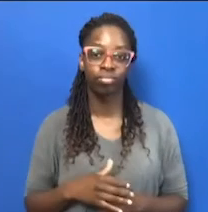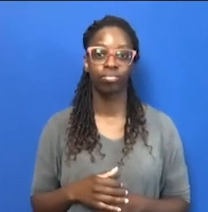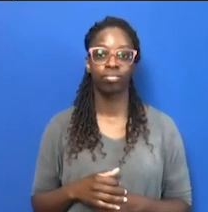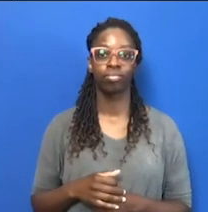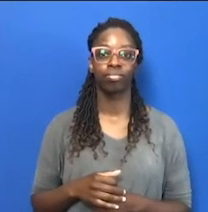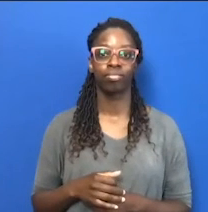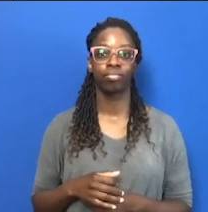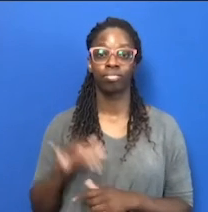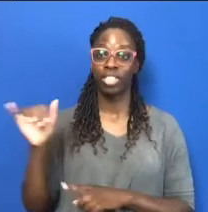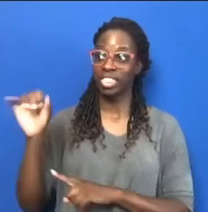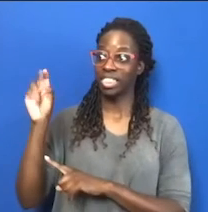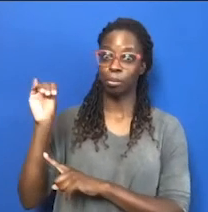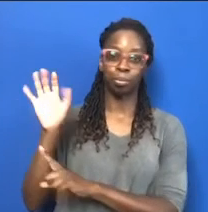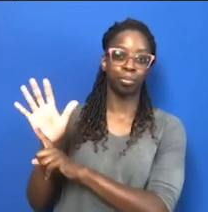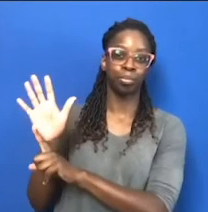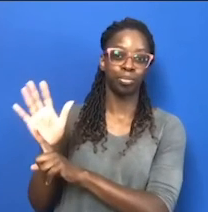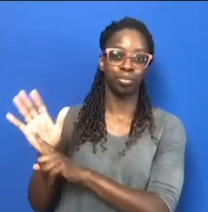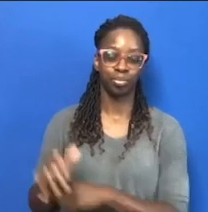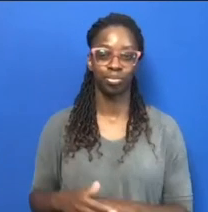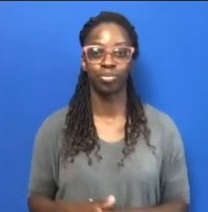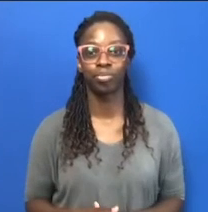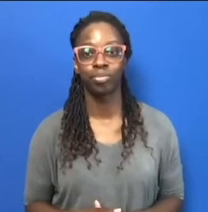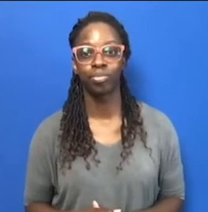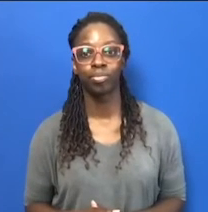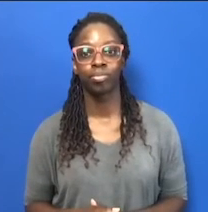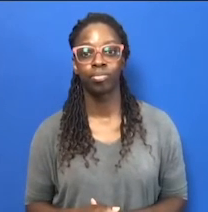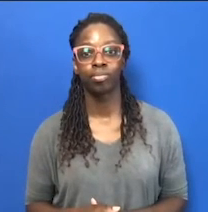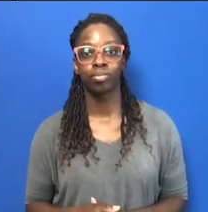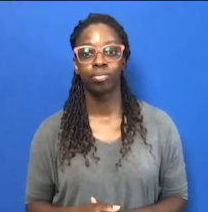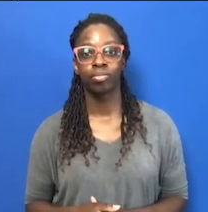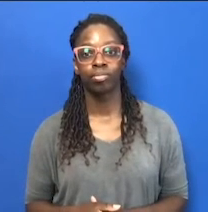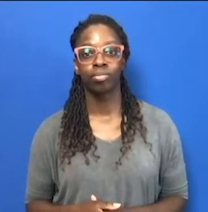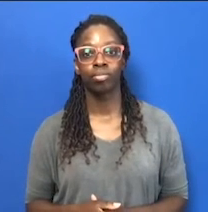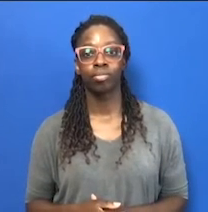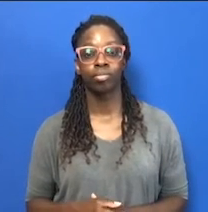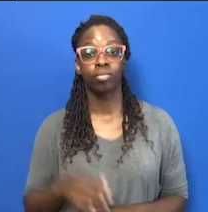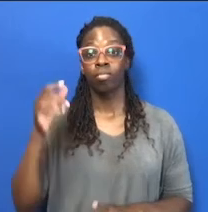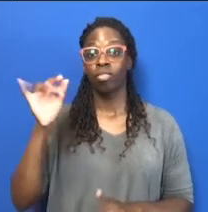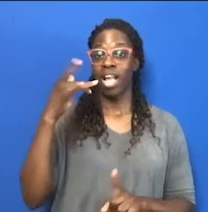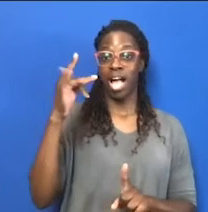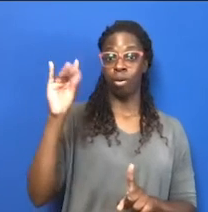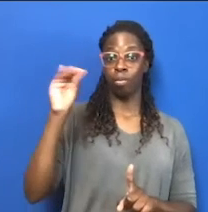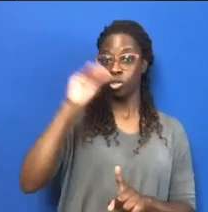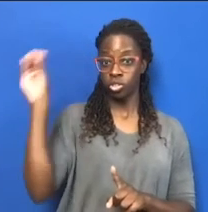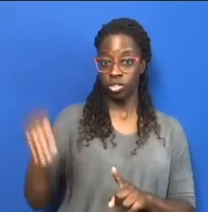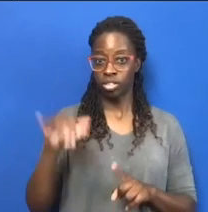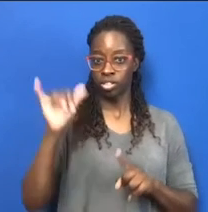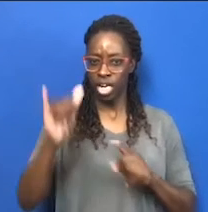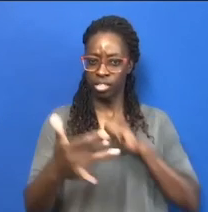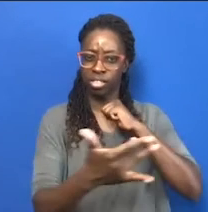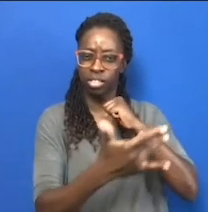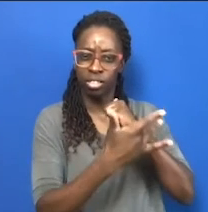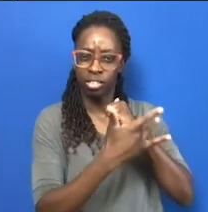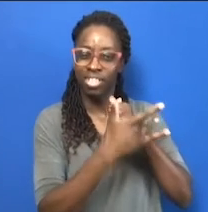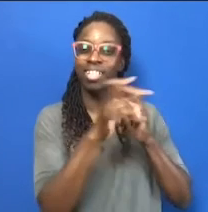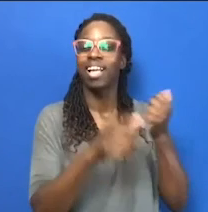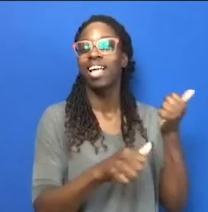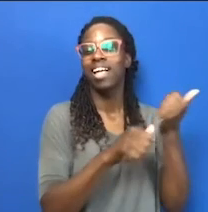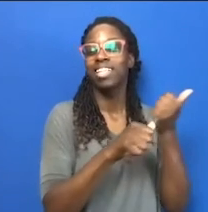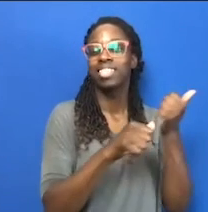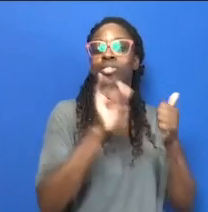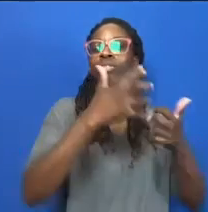Finally, about a fifth, 18.8%, define technology as an assistive device of one type or another.